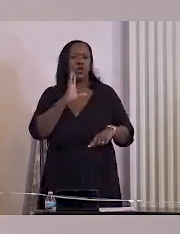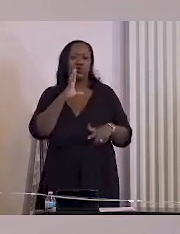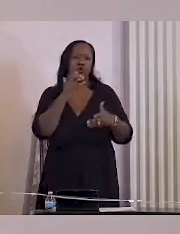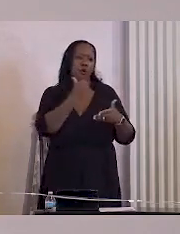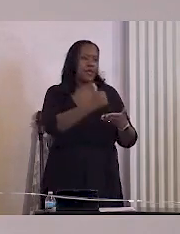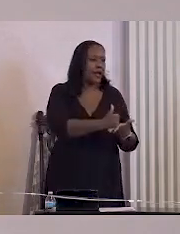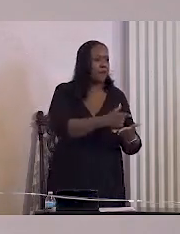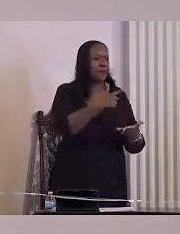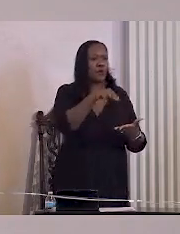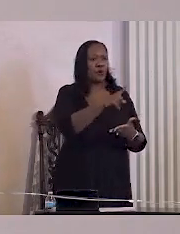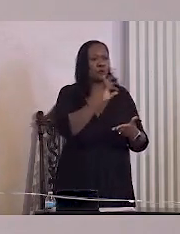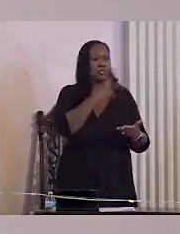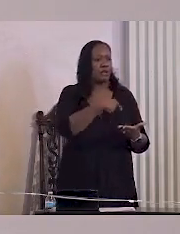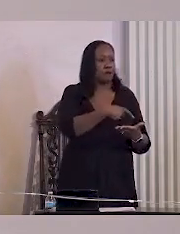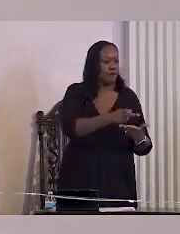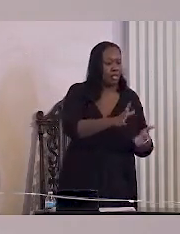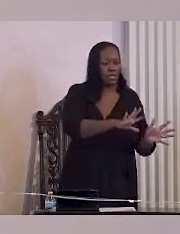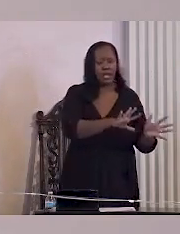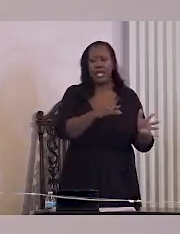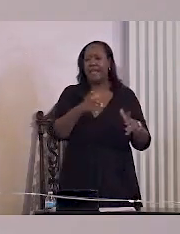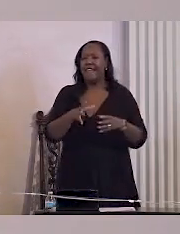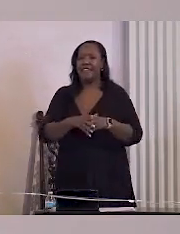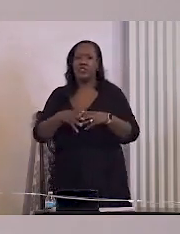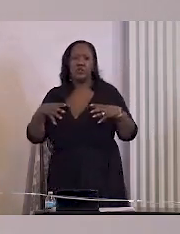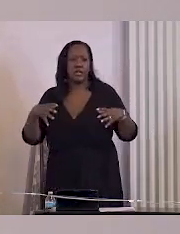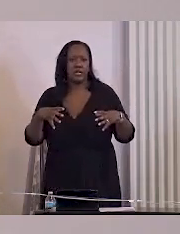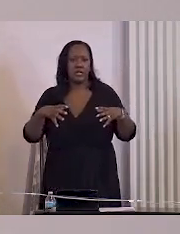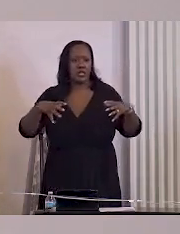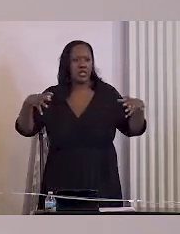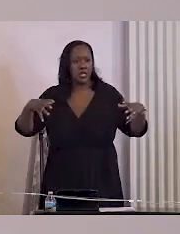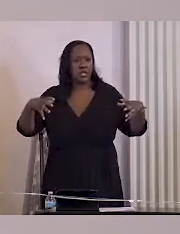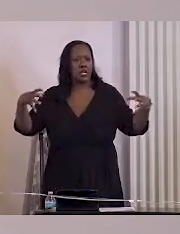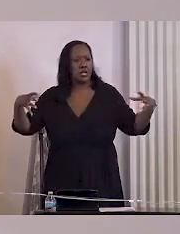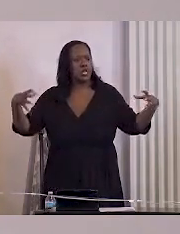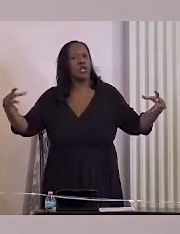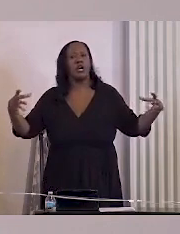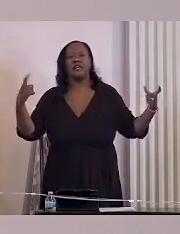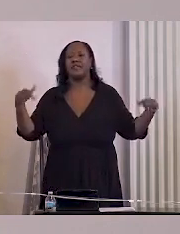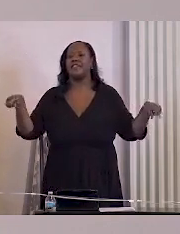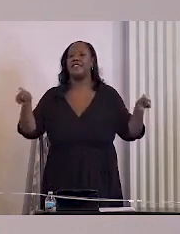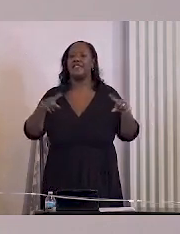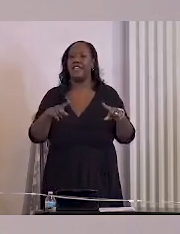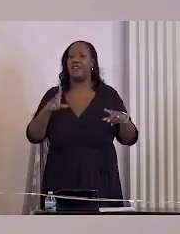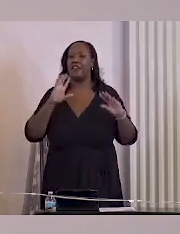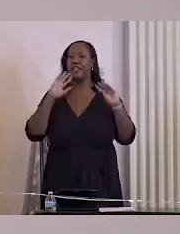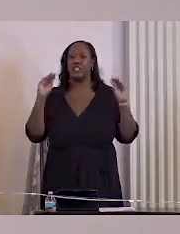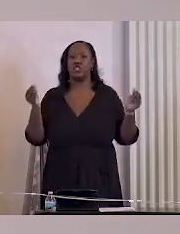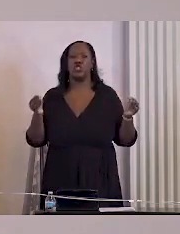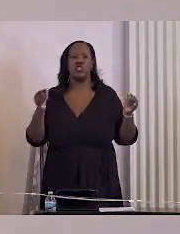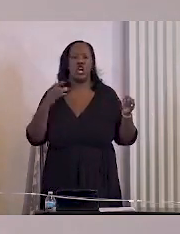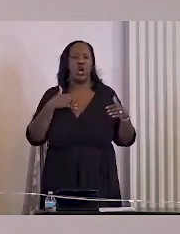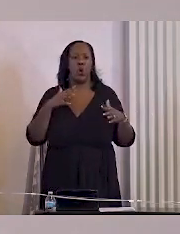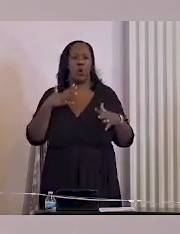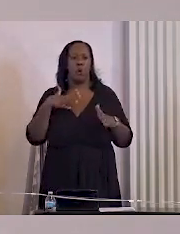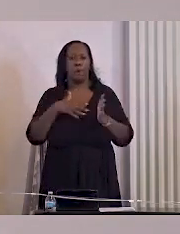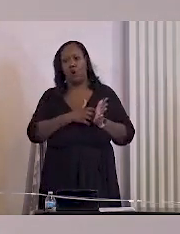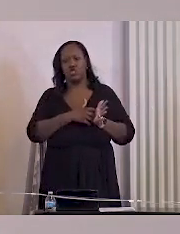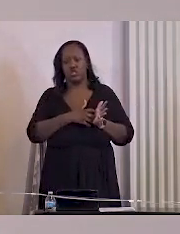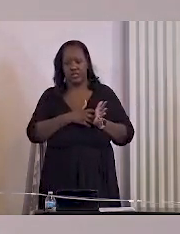are falling and for drawing a circle wider, so wide that there is no margin.